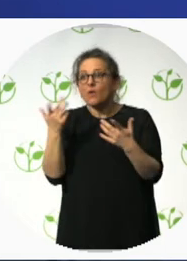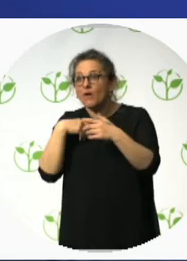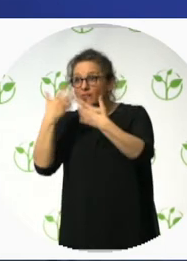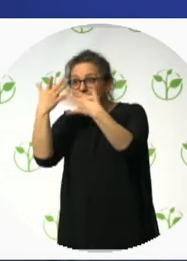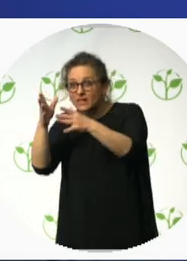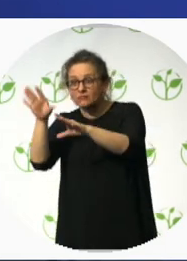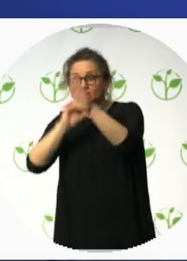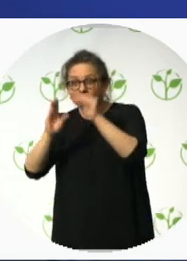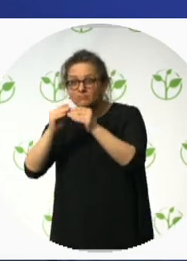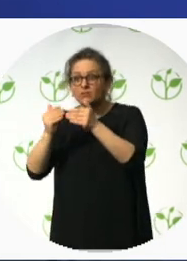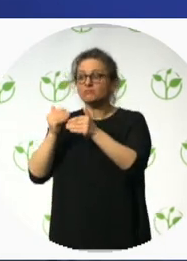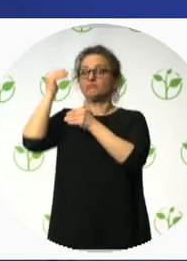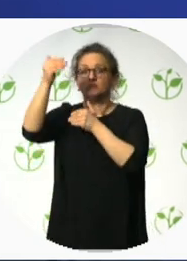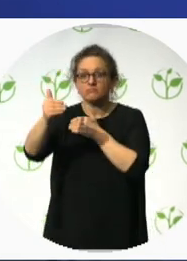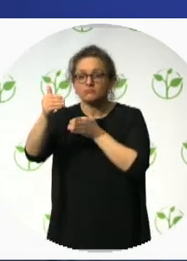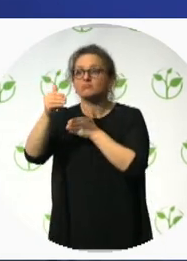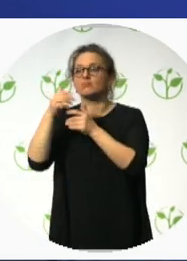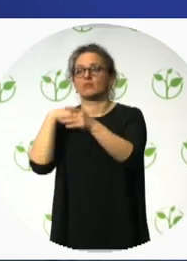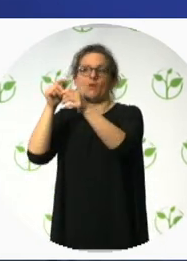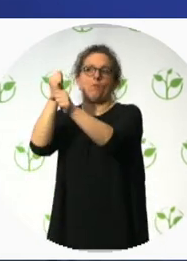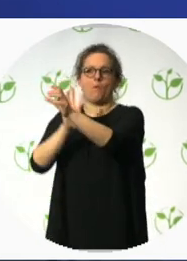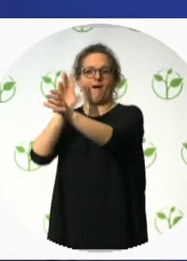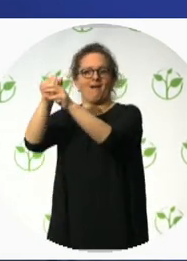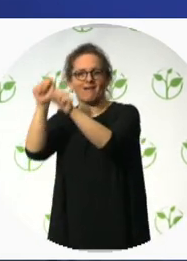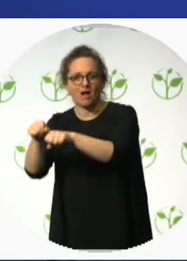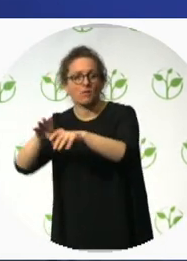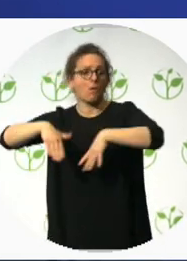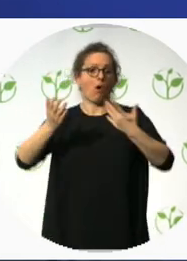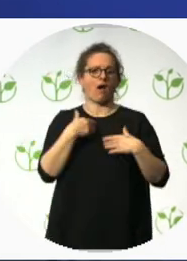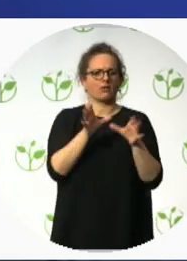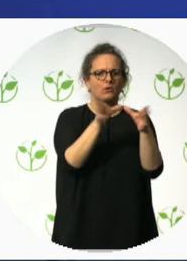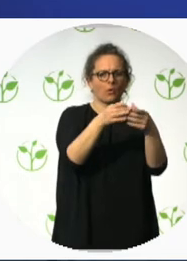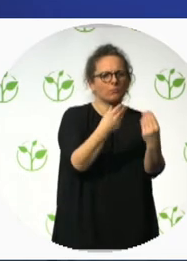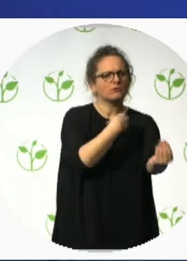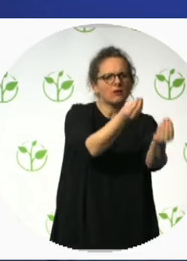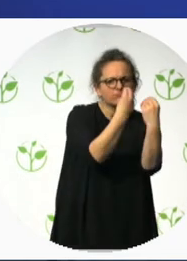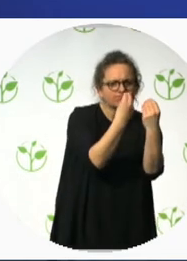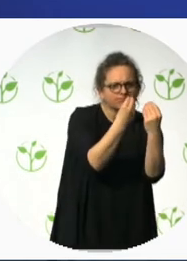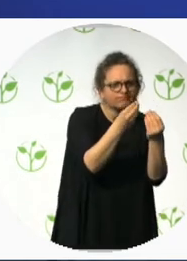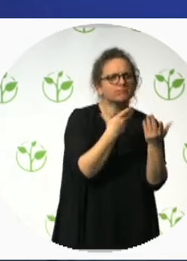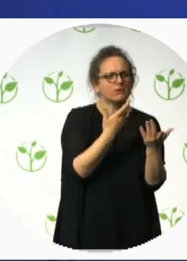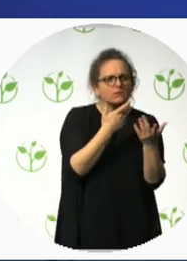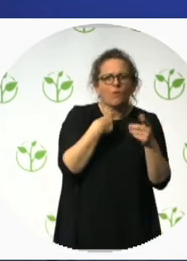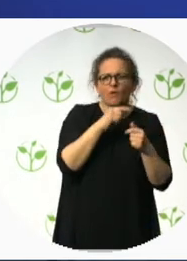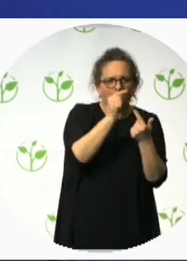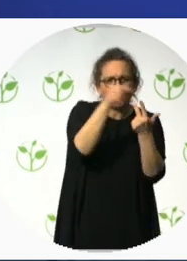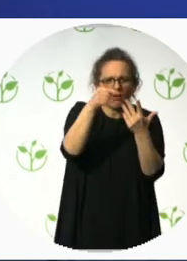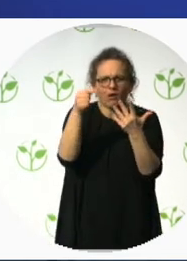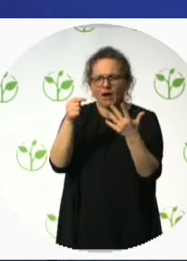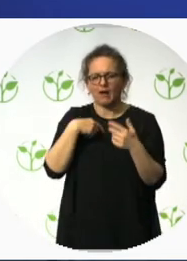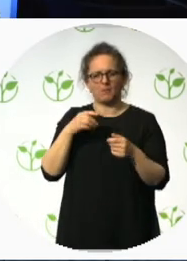in a hierarchy, and you need to have that training. How do you find that